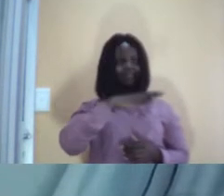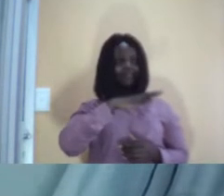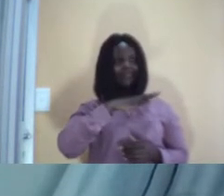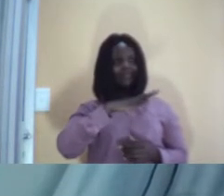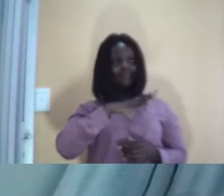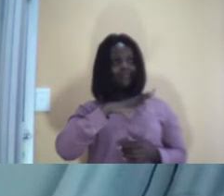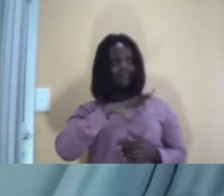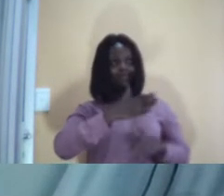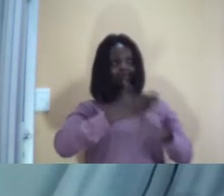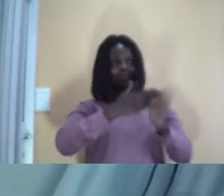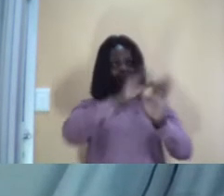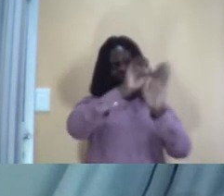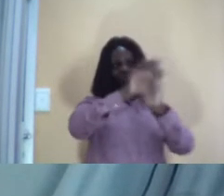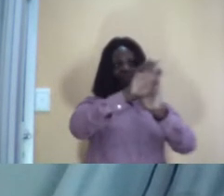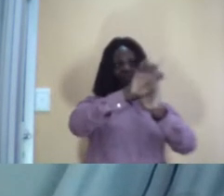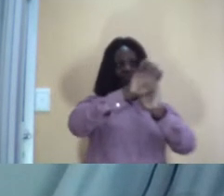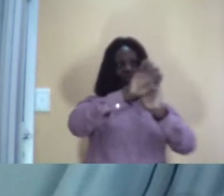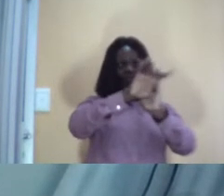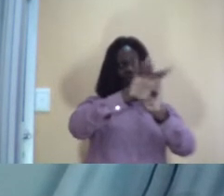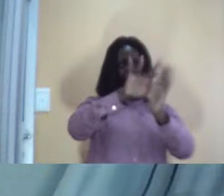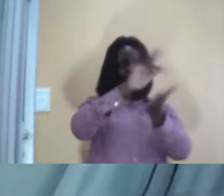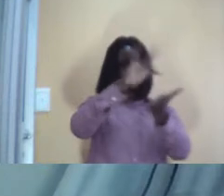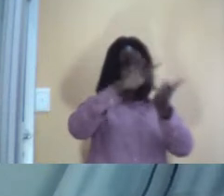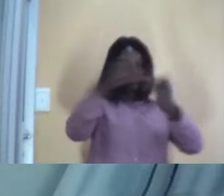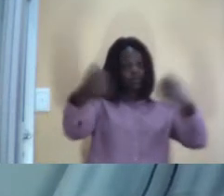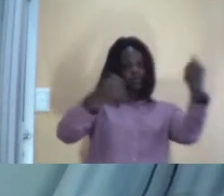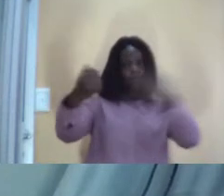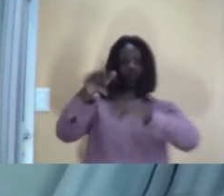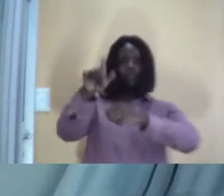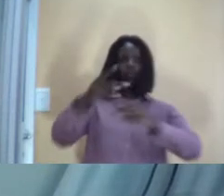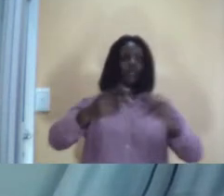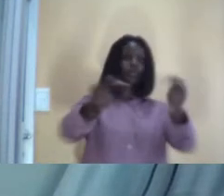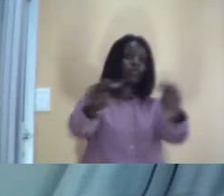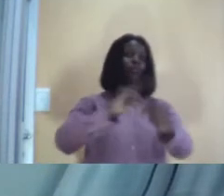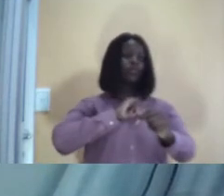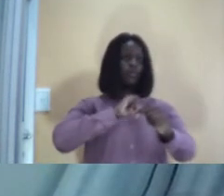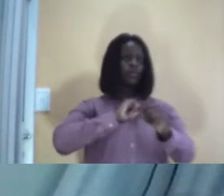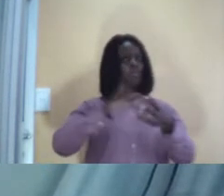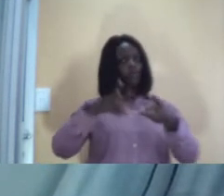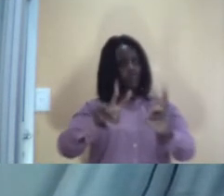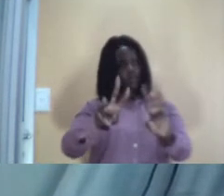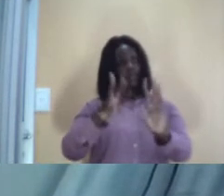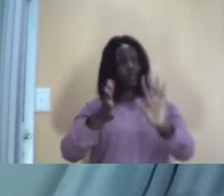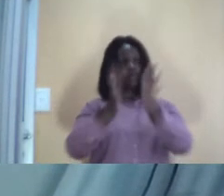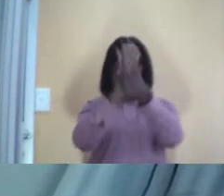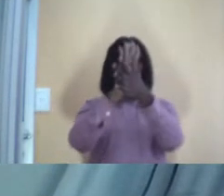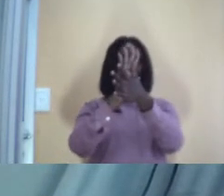be fast tracked as this has negative